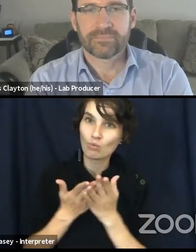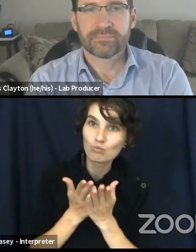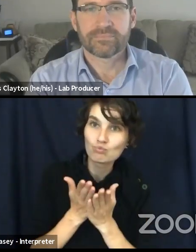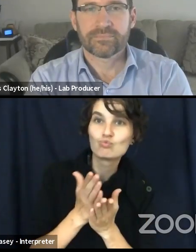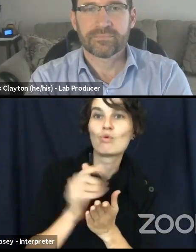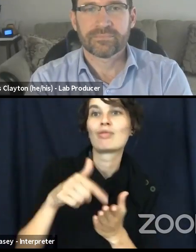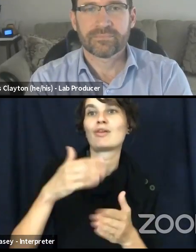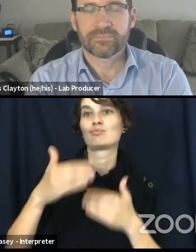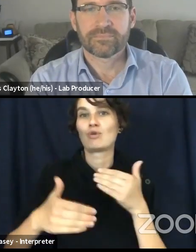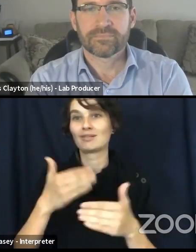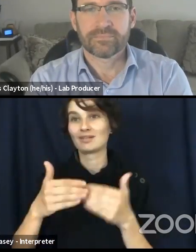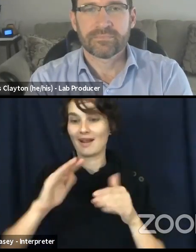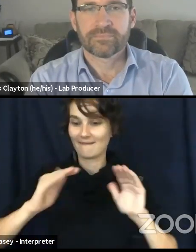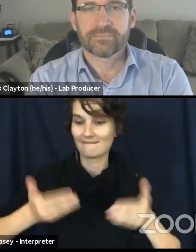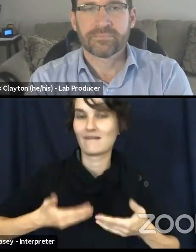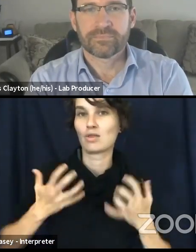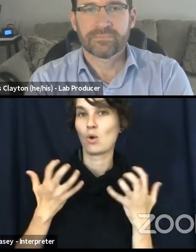an audience in?